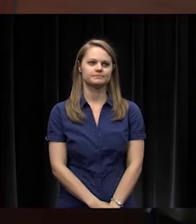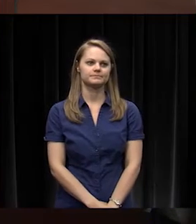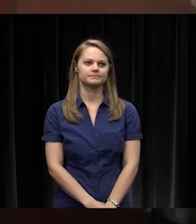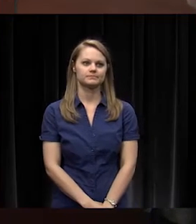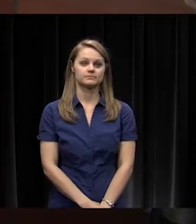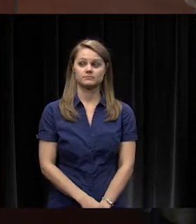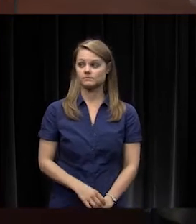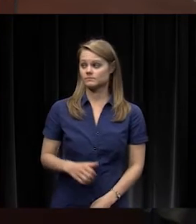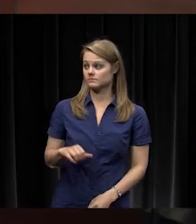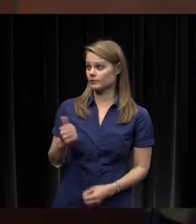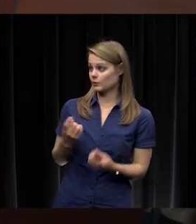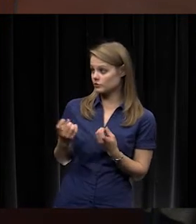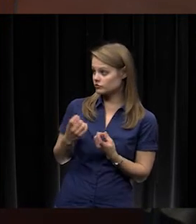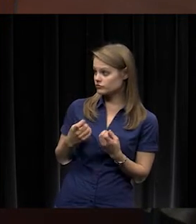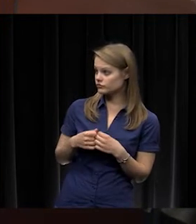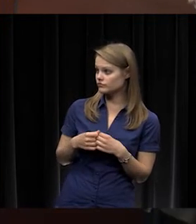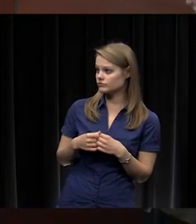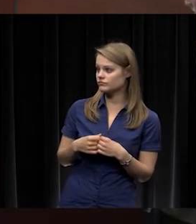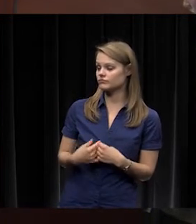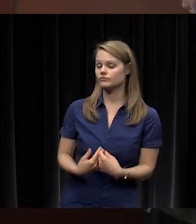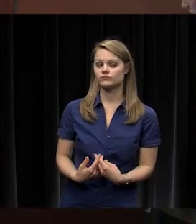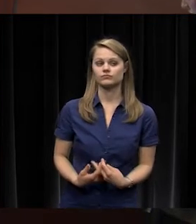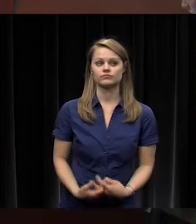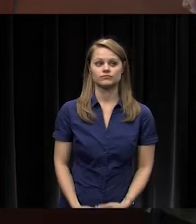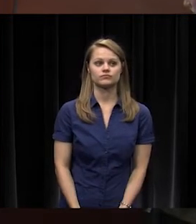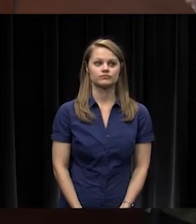Any other questions?